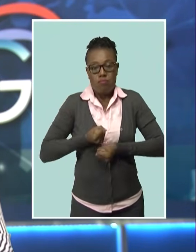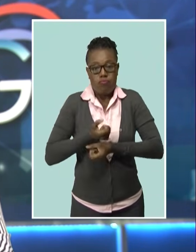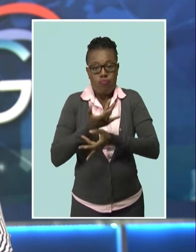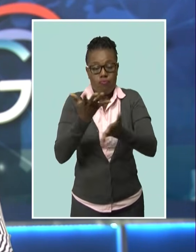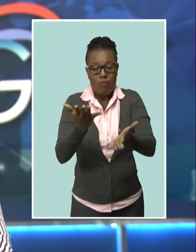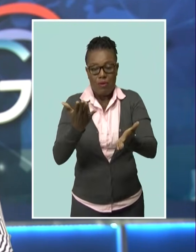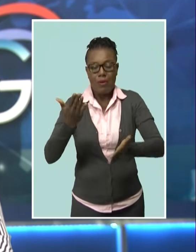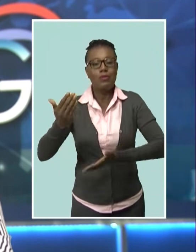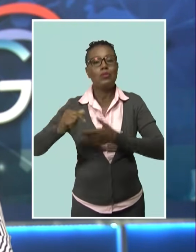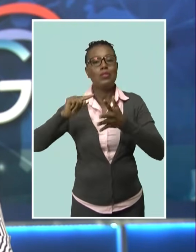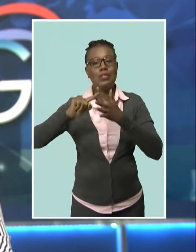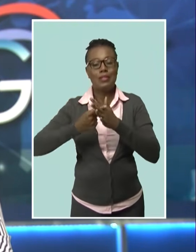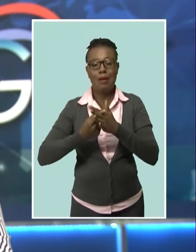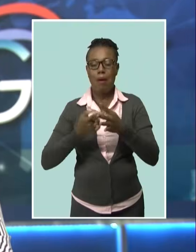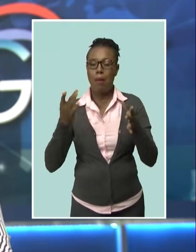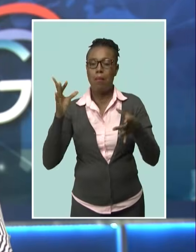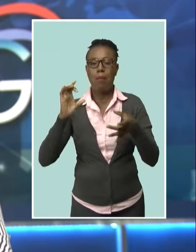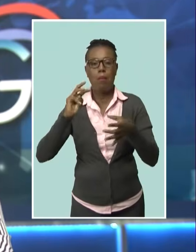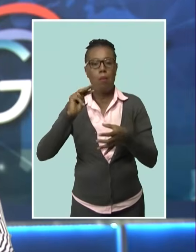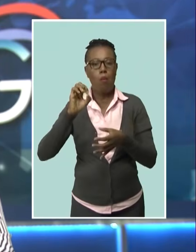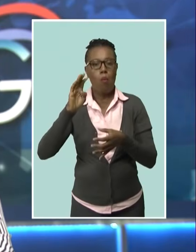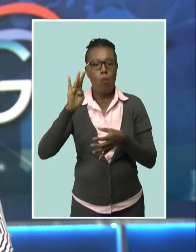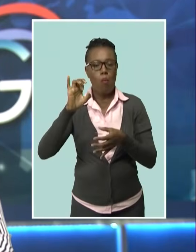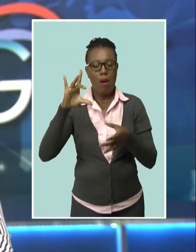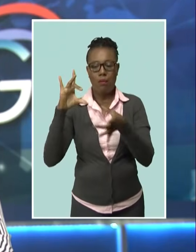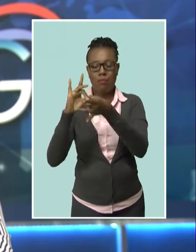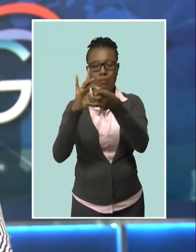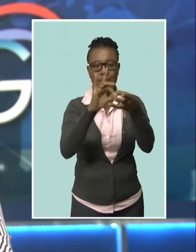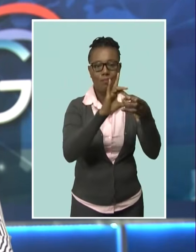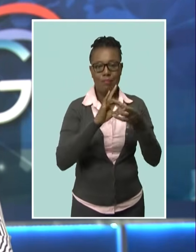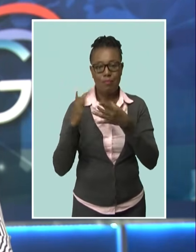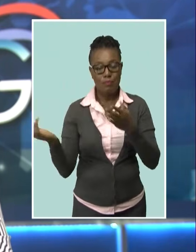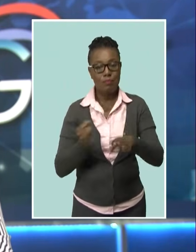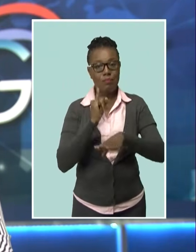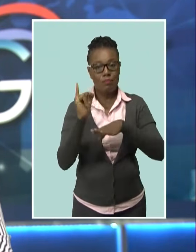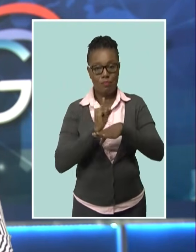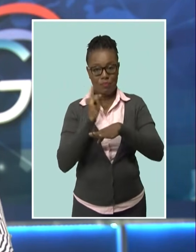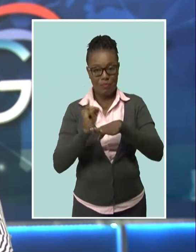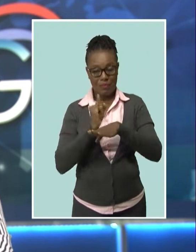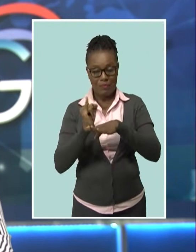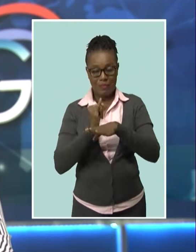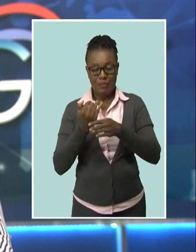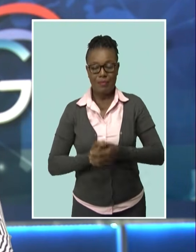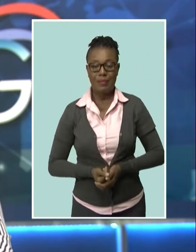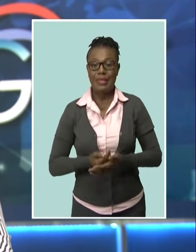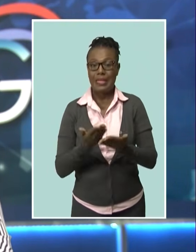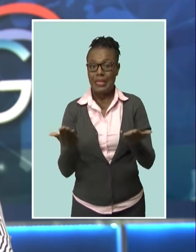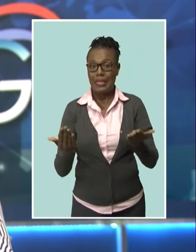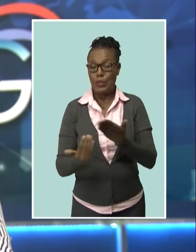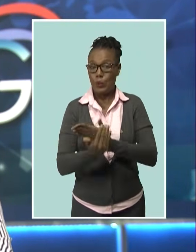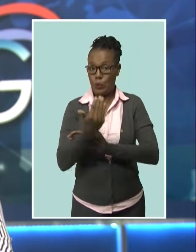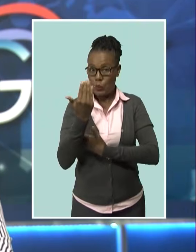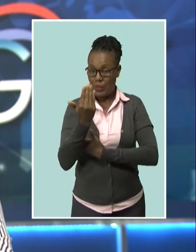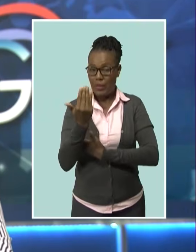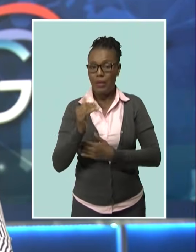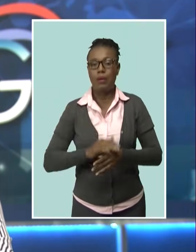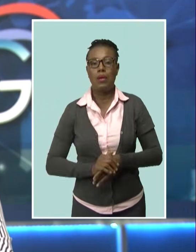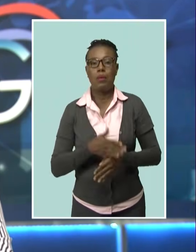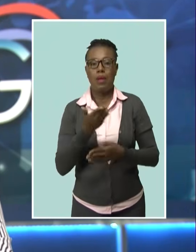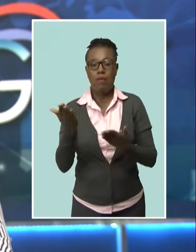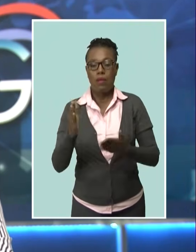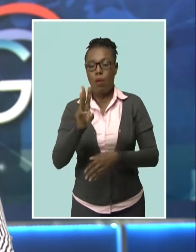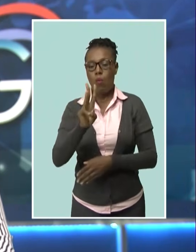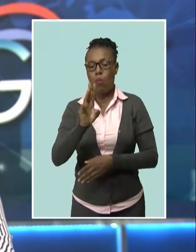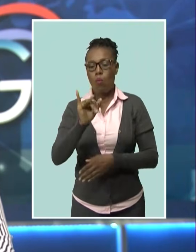generation of mobile connectivity on the island. Our Anesta Henry was at the launch at Flow's Customer Experience Center at